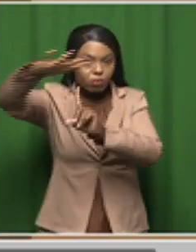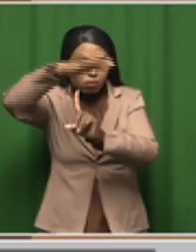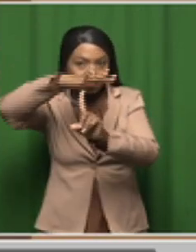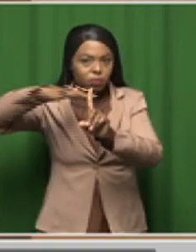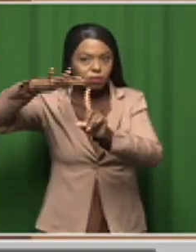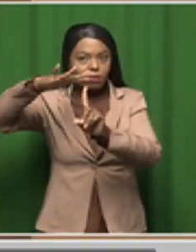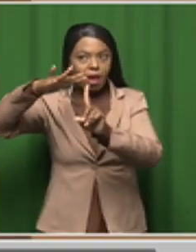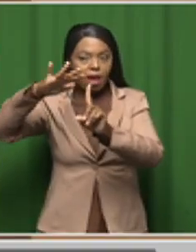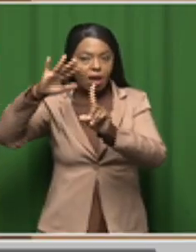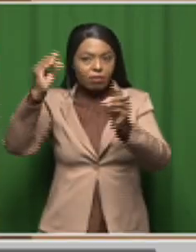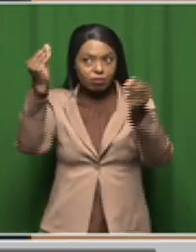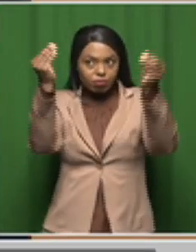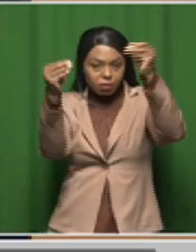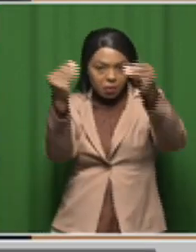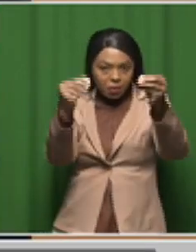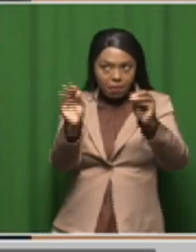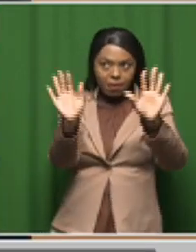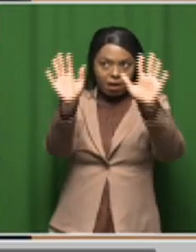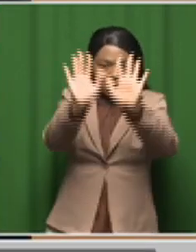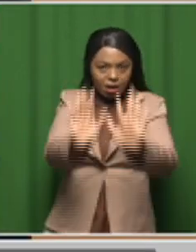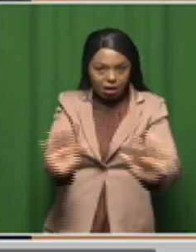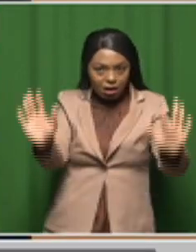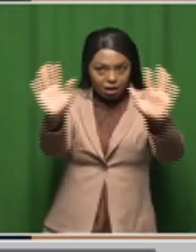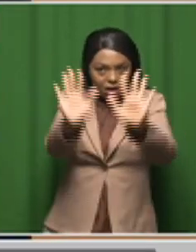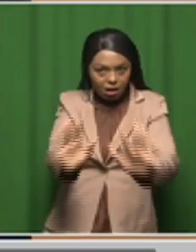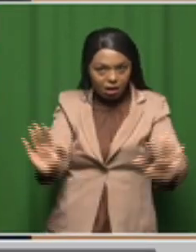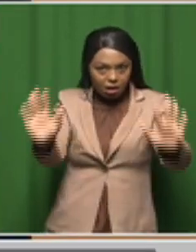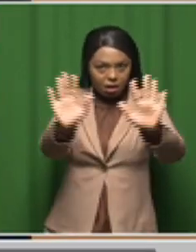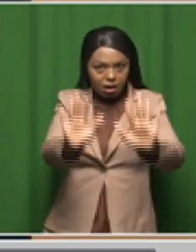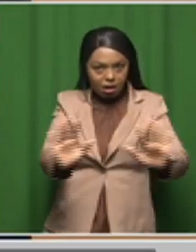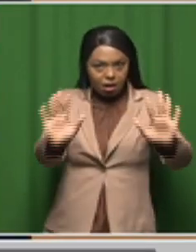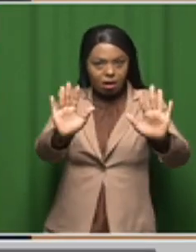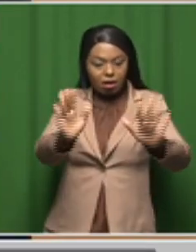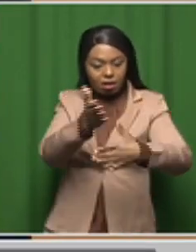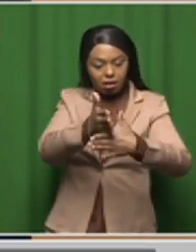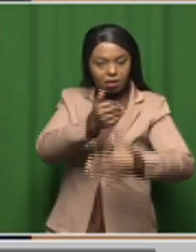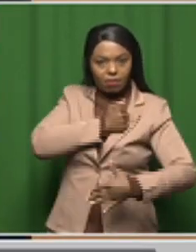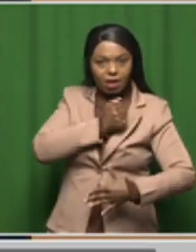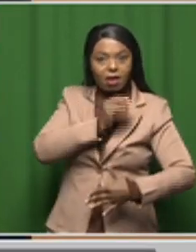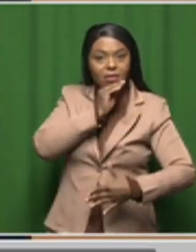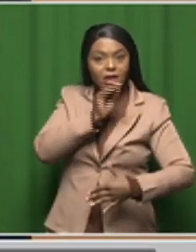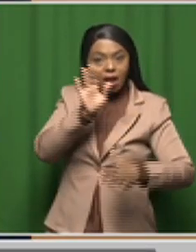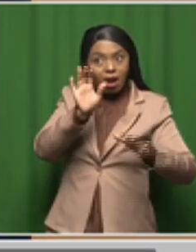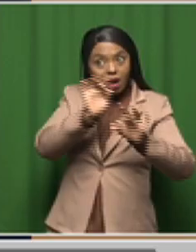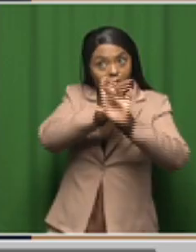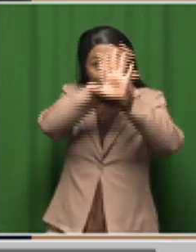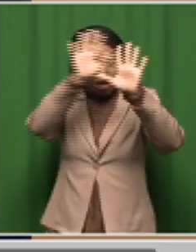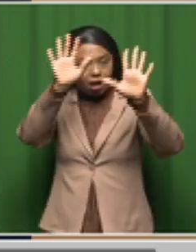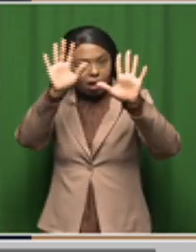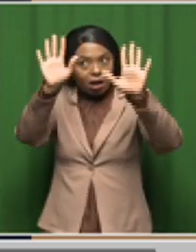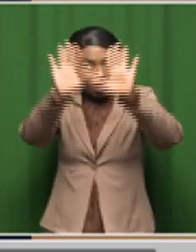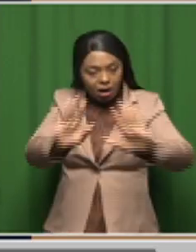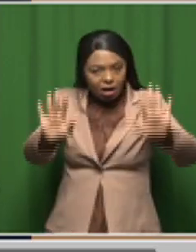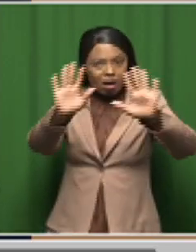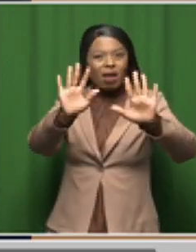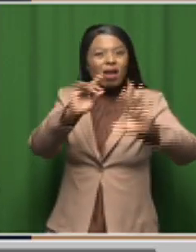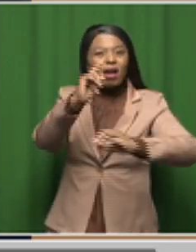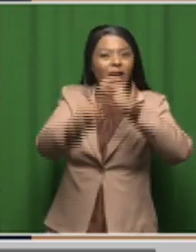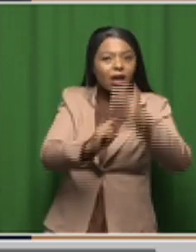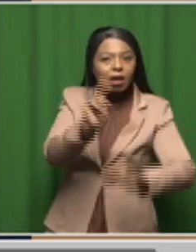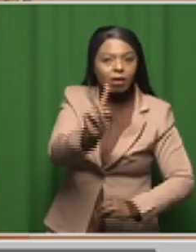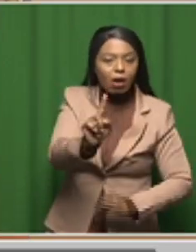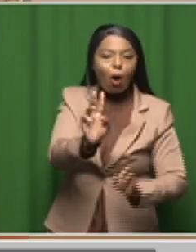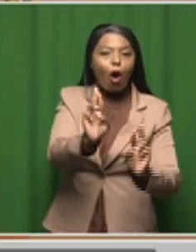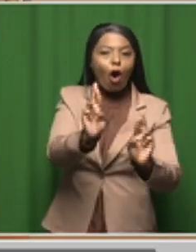work. Quite a lot. That's around hope. And so some of